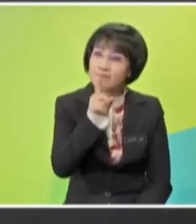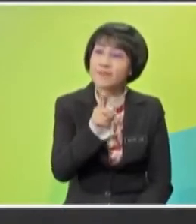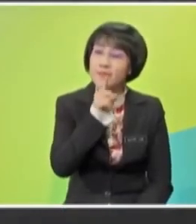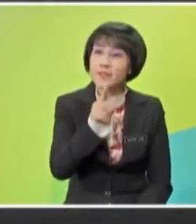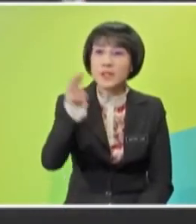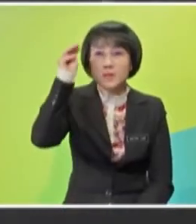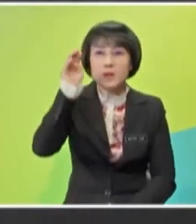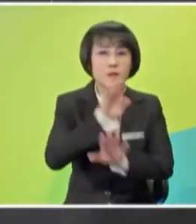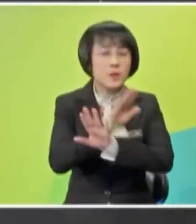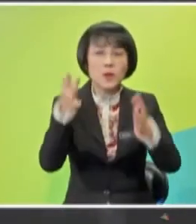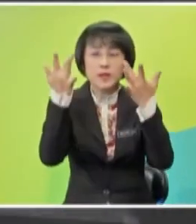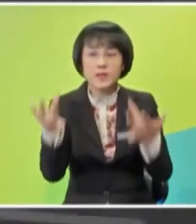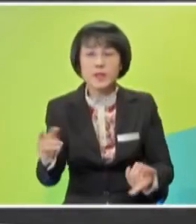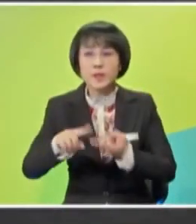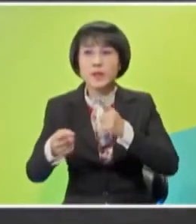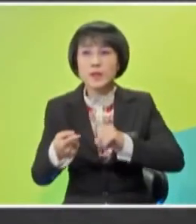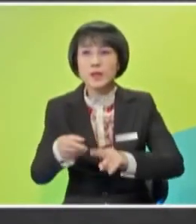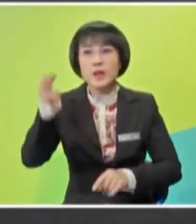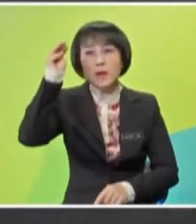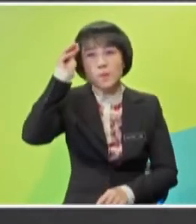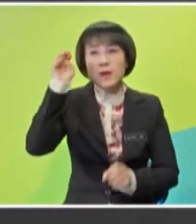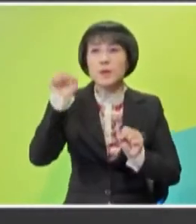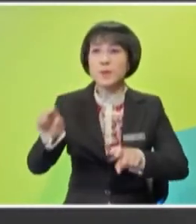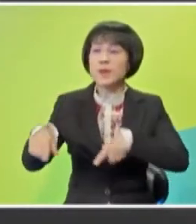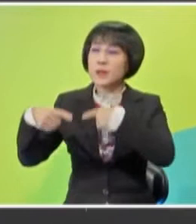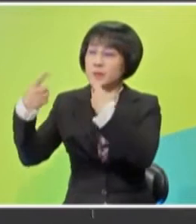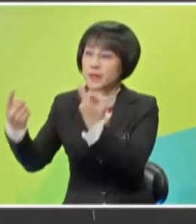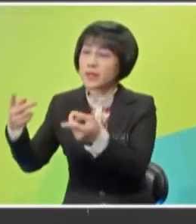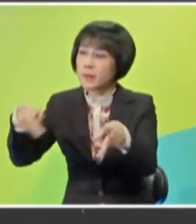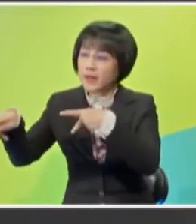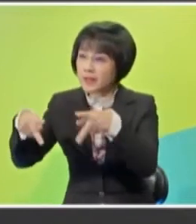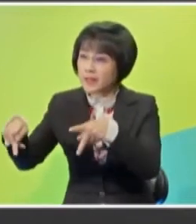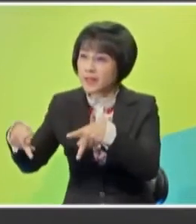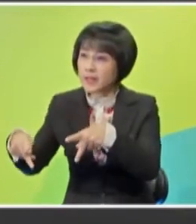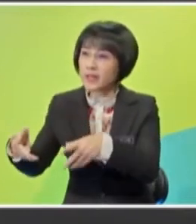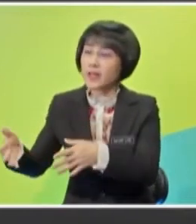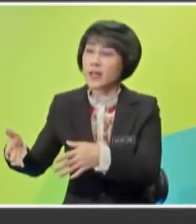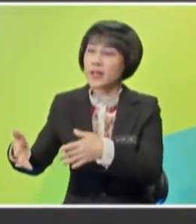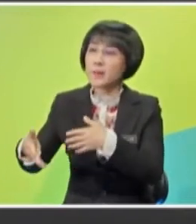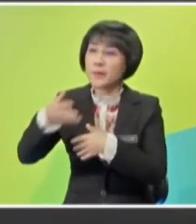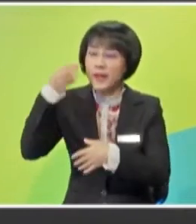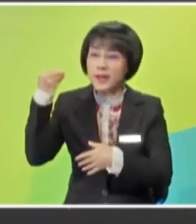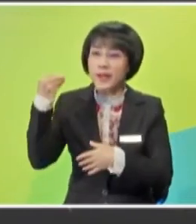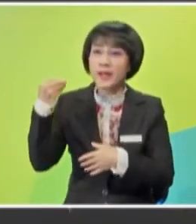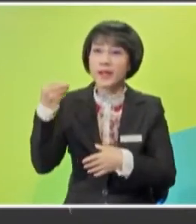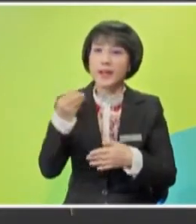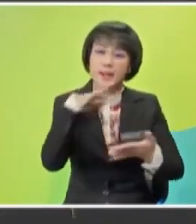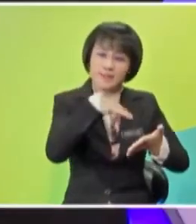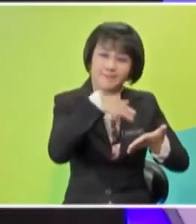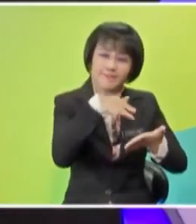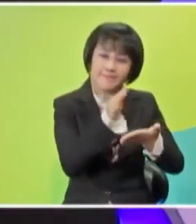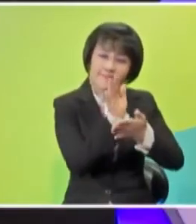could go to the party and after that he can burn the midnight oil to study. That's all from both of us.